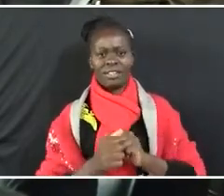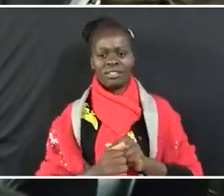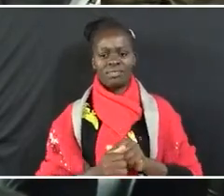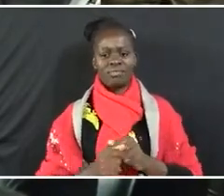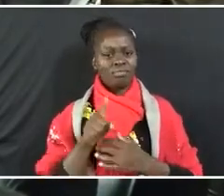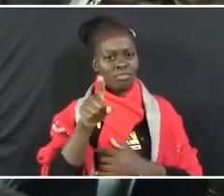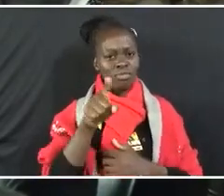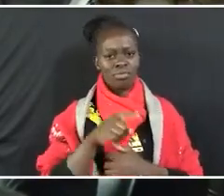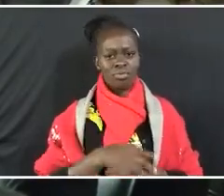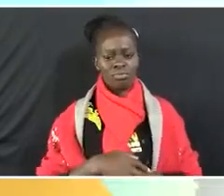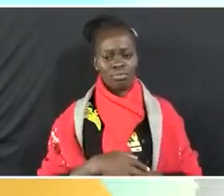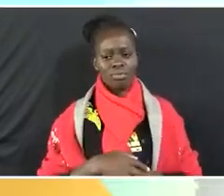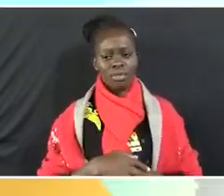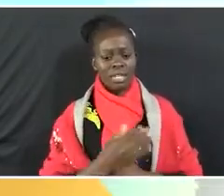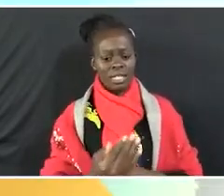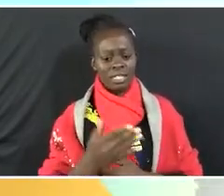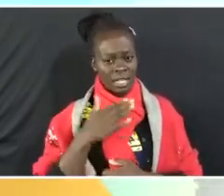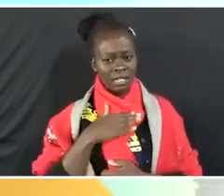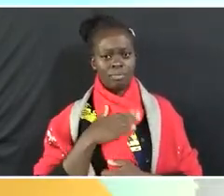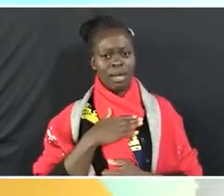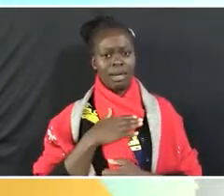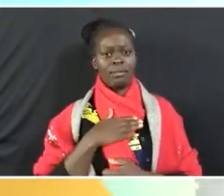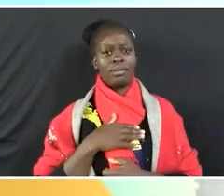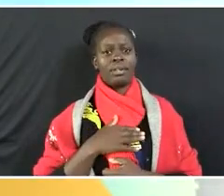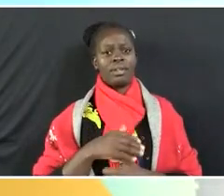one of late coming, this is not my genes.